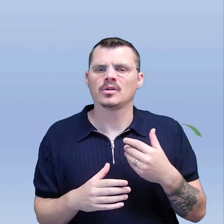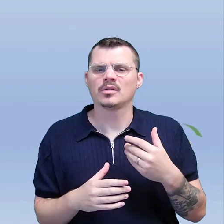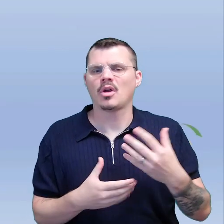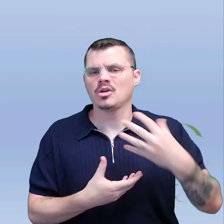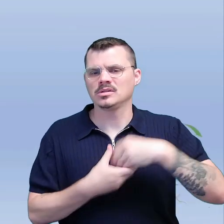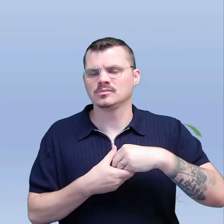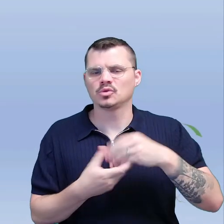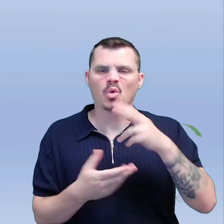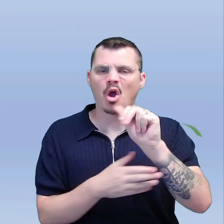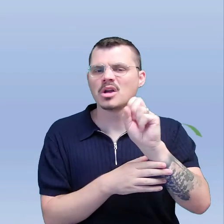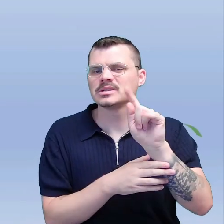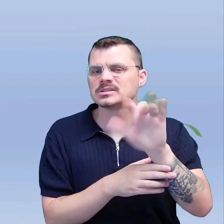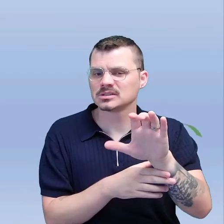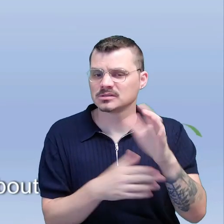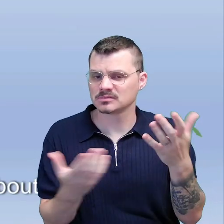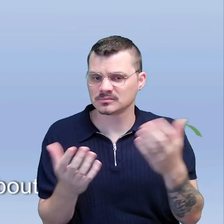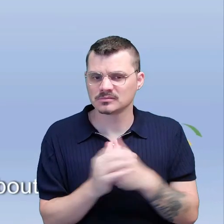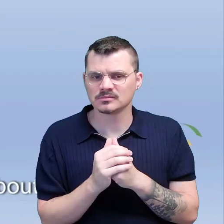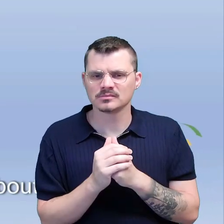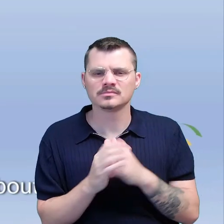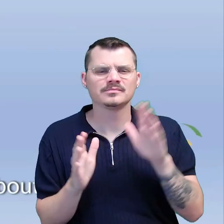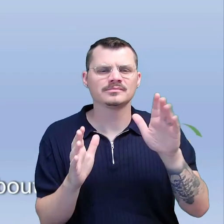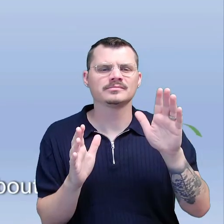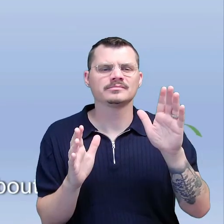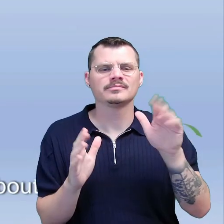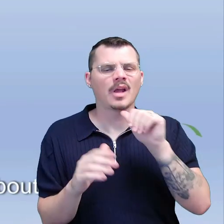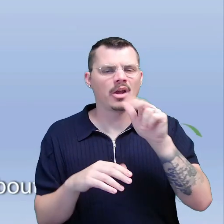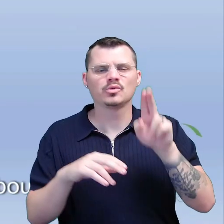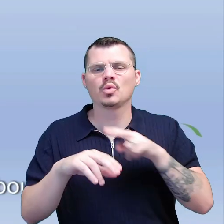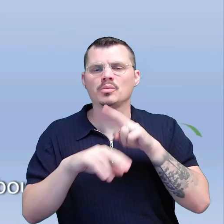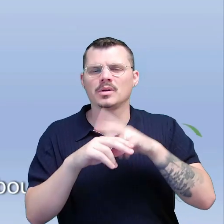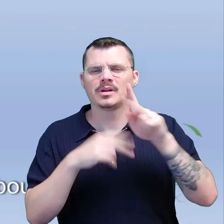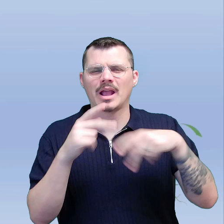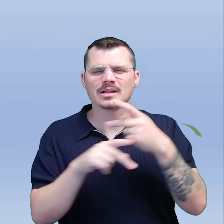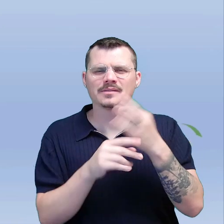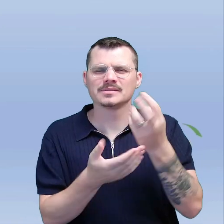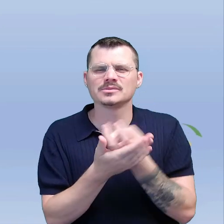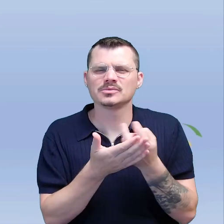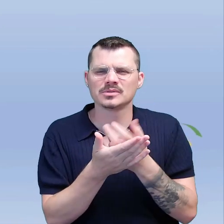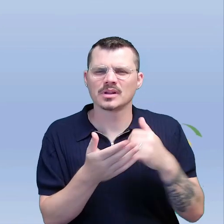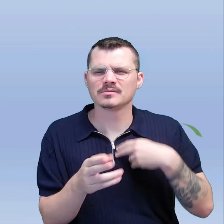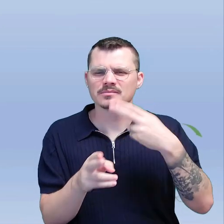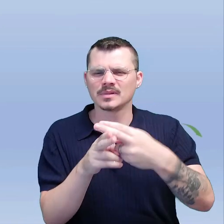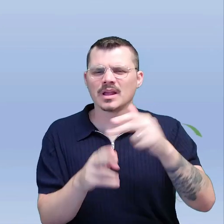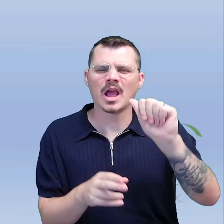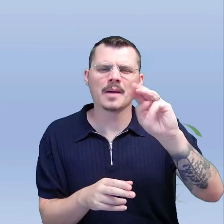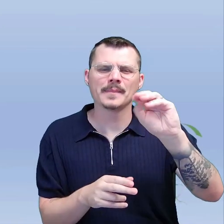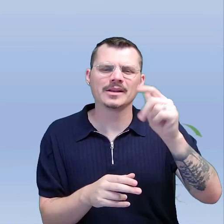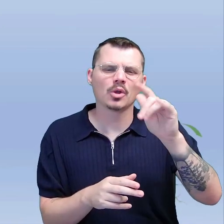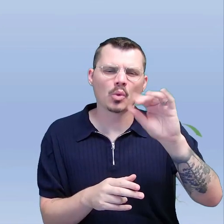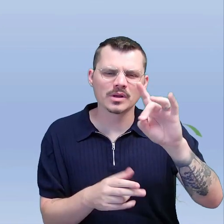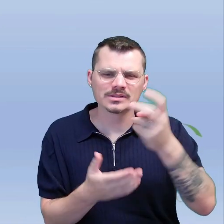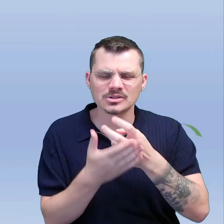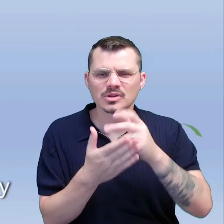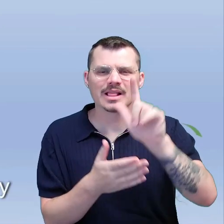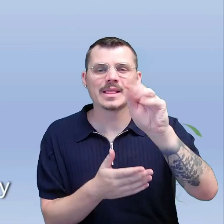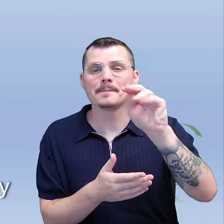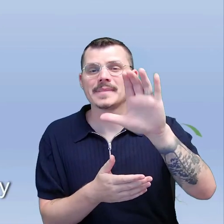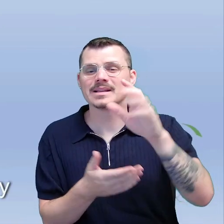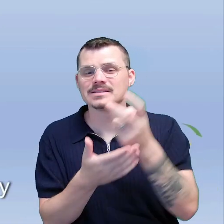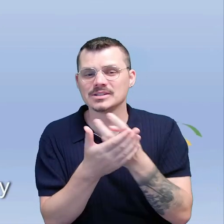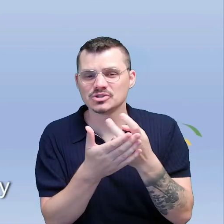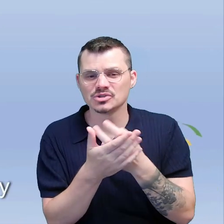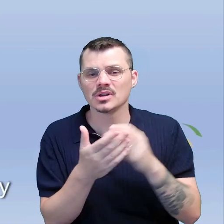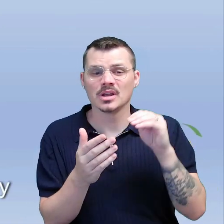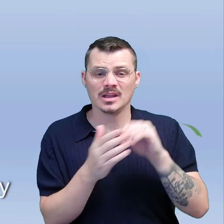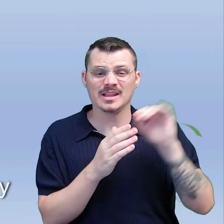are autistic? Unusual types of epilepsy, like we talked about, amygdaloid seizures, limbic seizures. In the